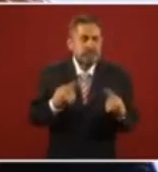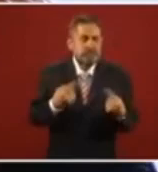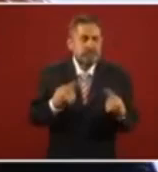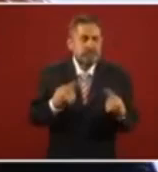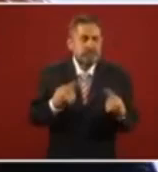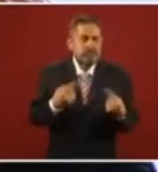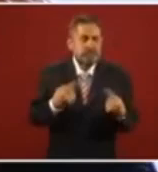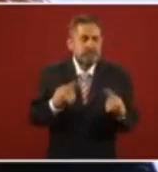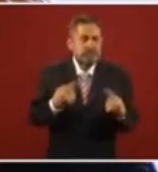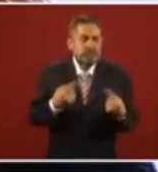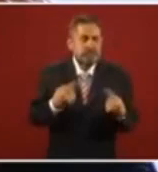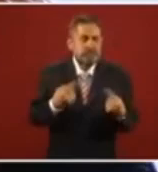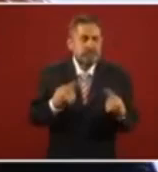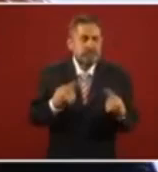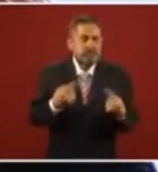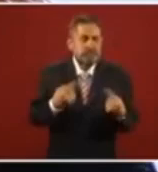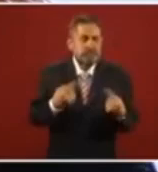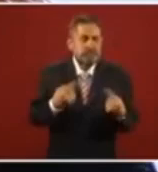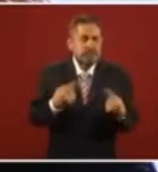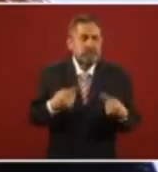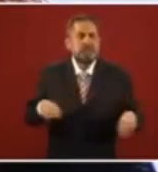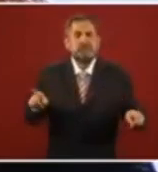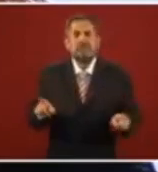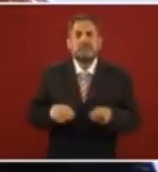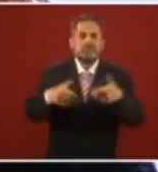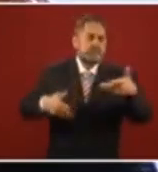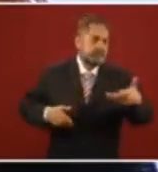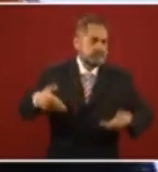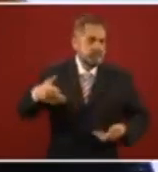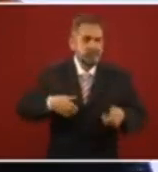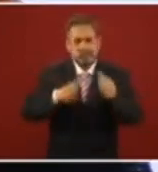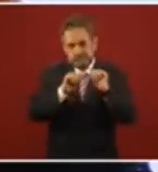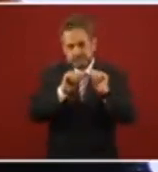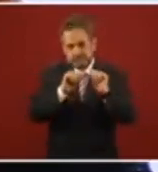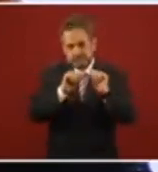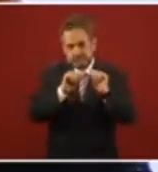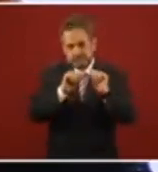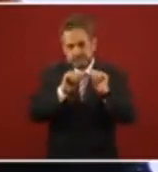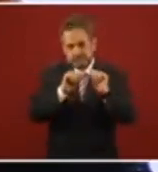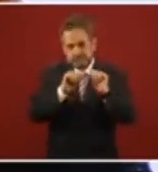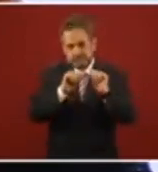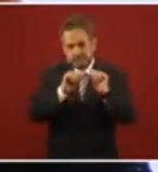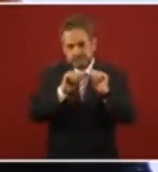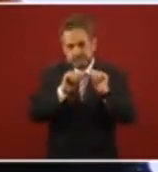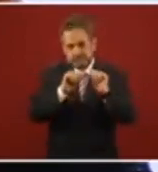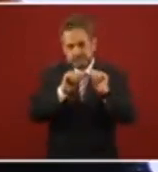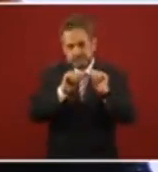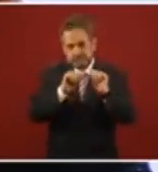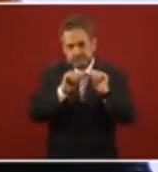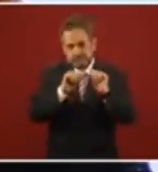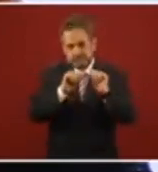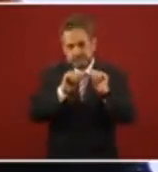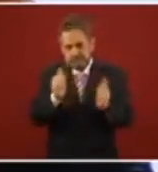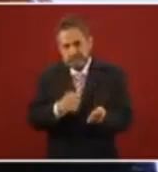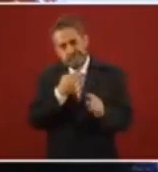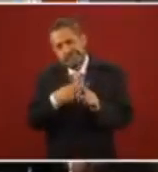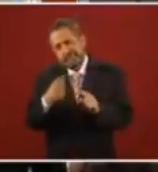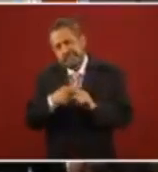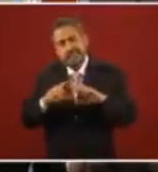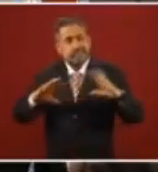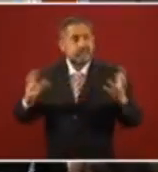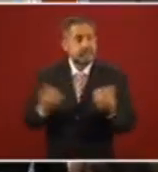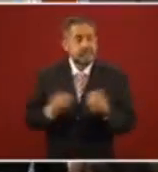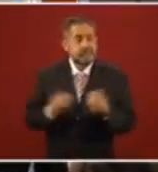plastic arts... ...151 actividades... ...and they had 151 activities... ...30